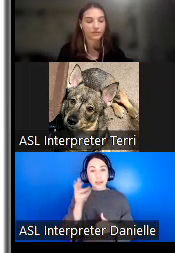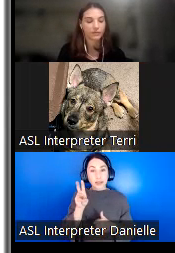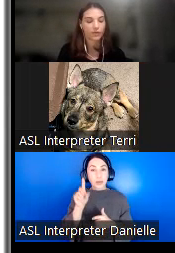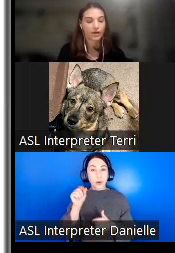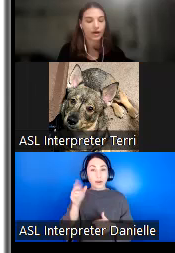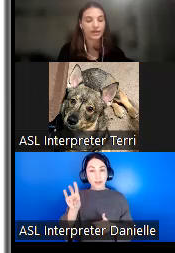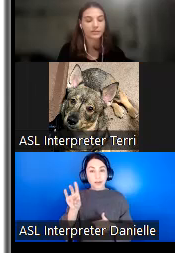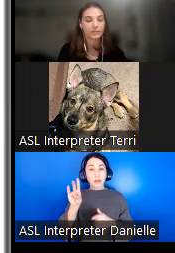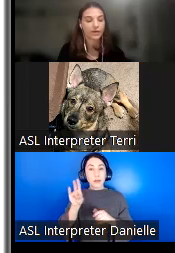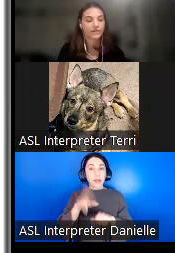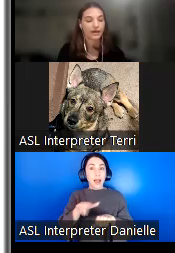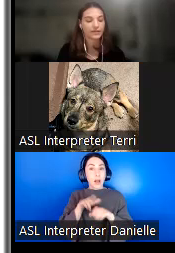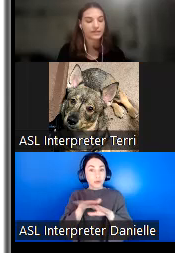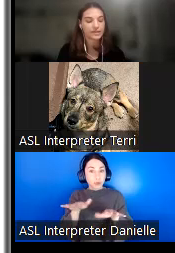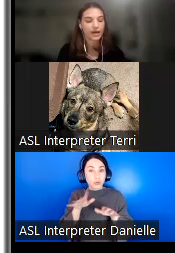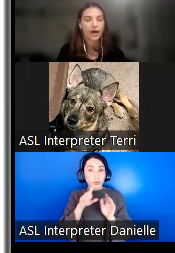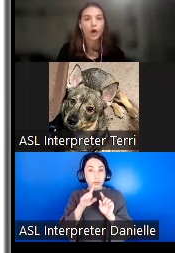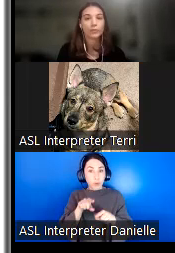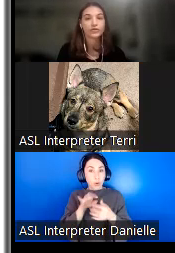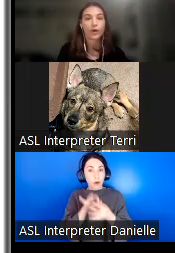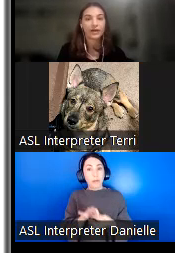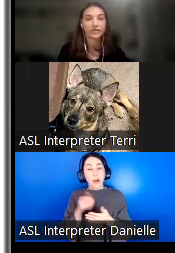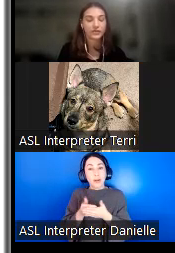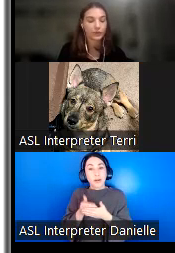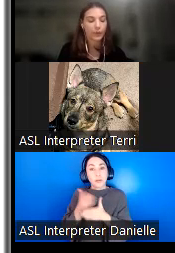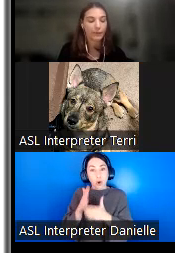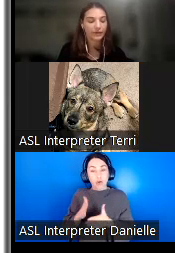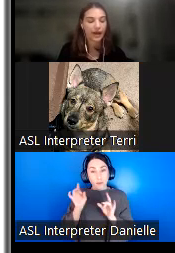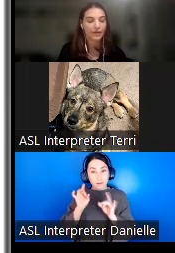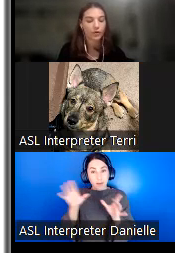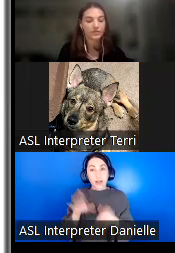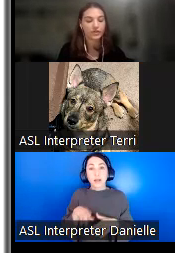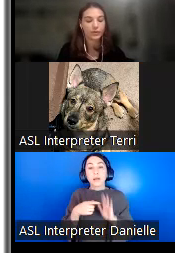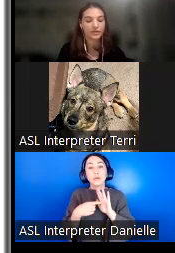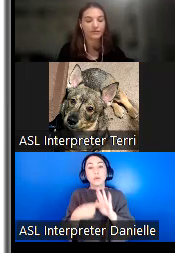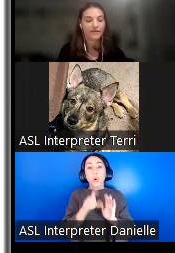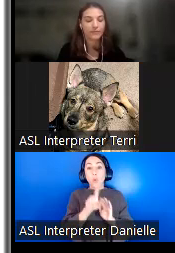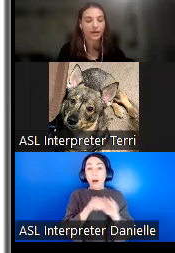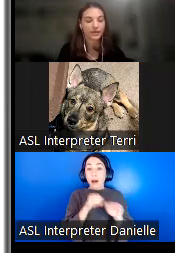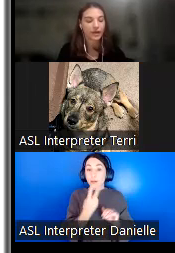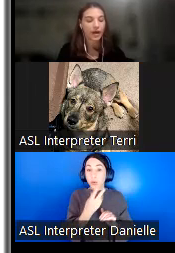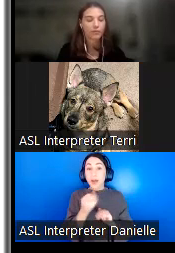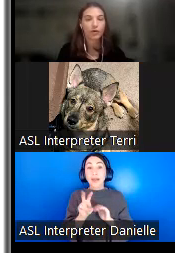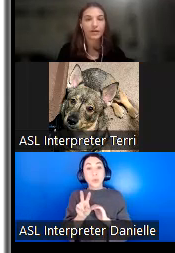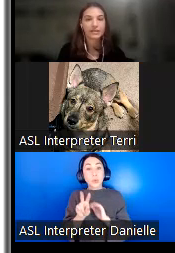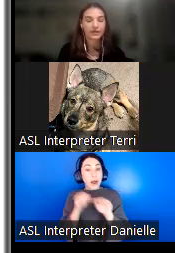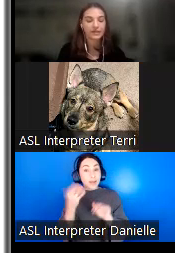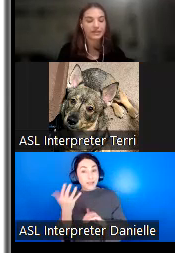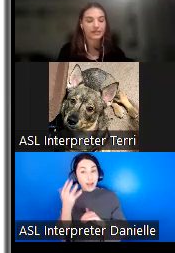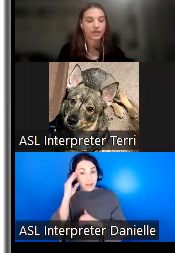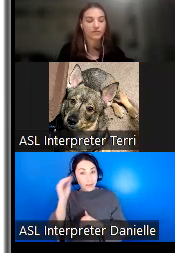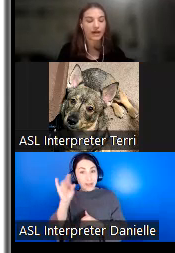2016-2017 National Report on Intimate Partner Violence, almost 1 in 2 women and more than 2 in 5 men